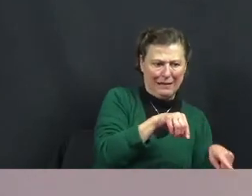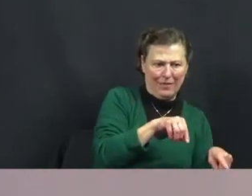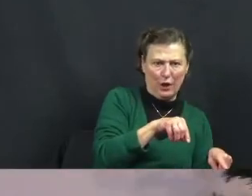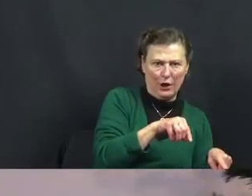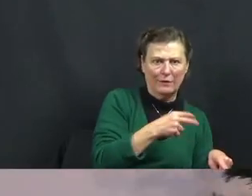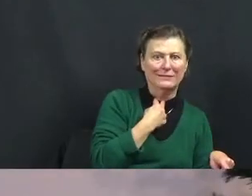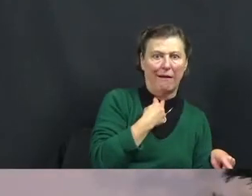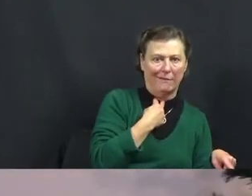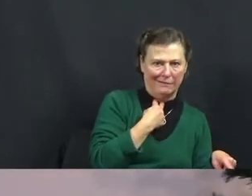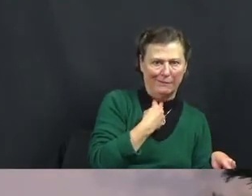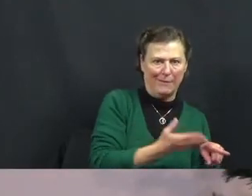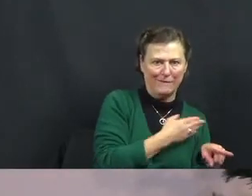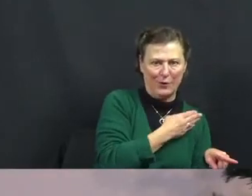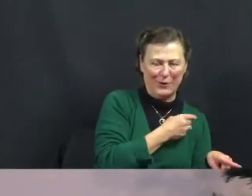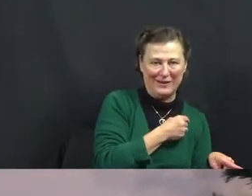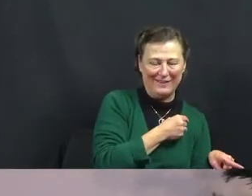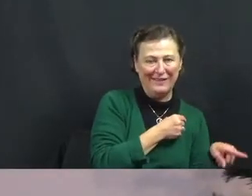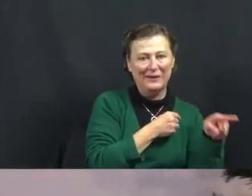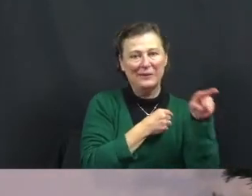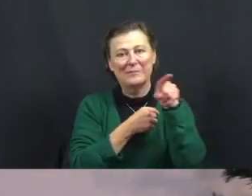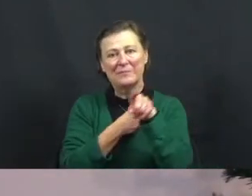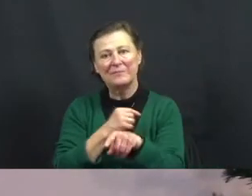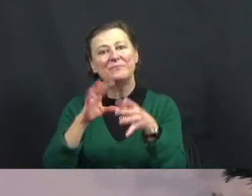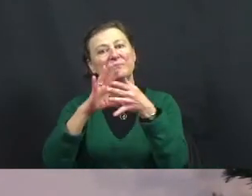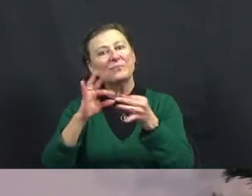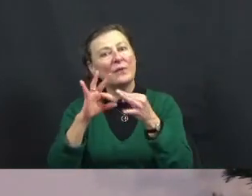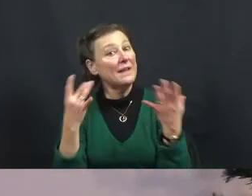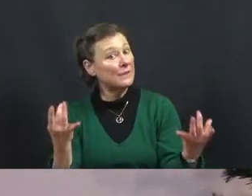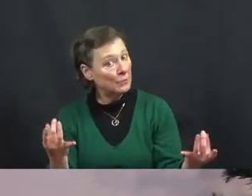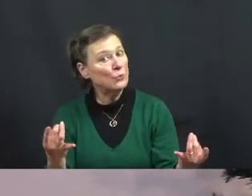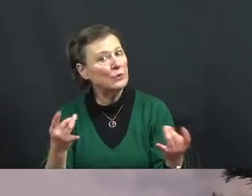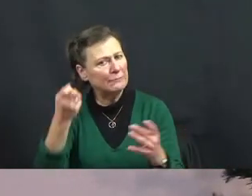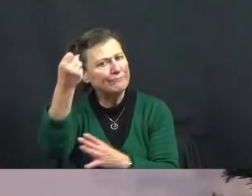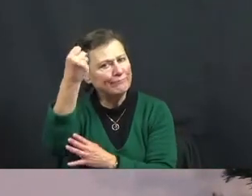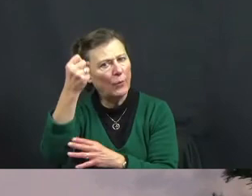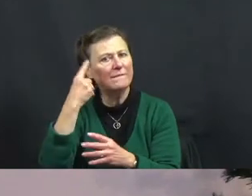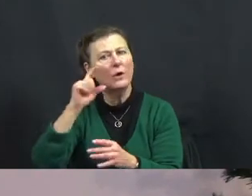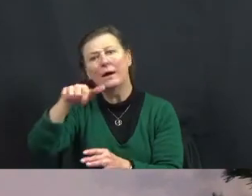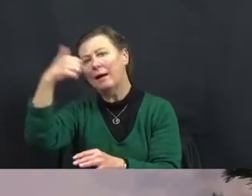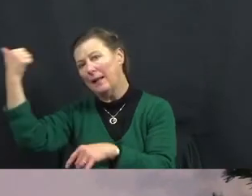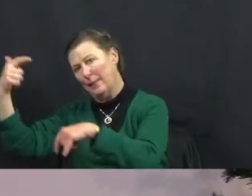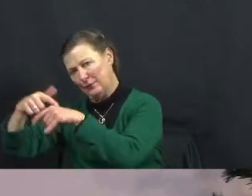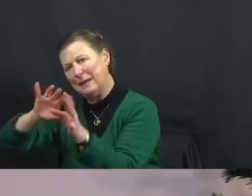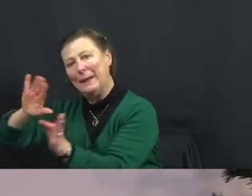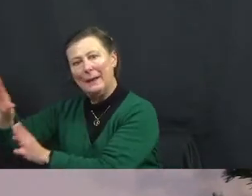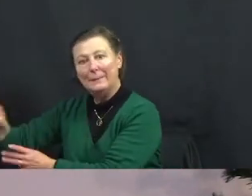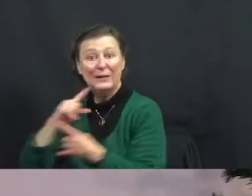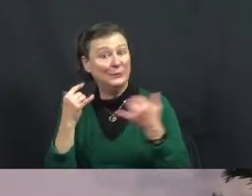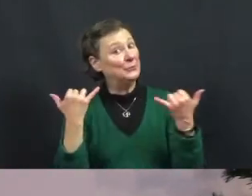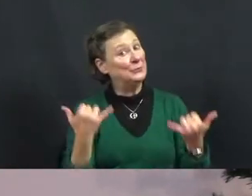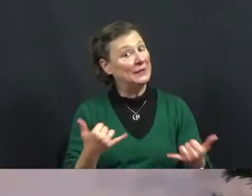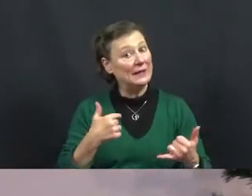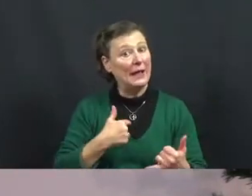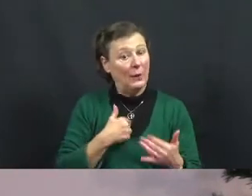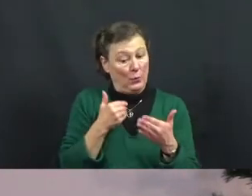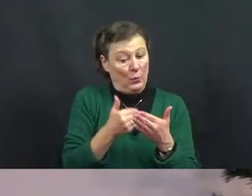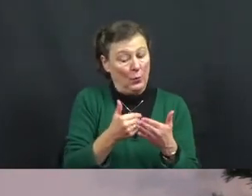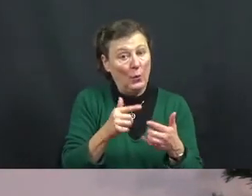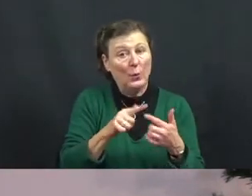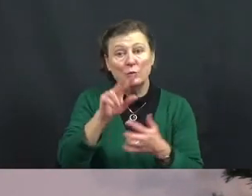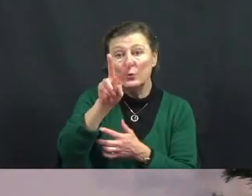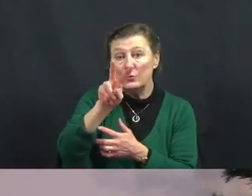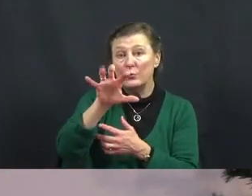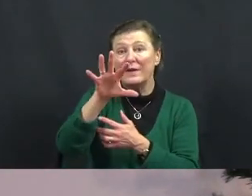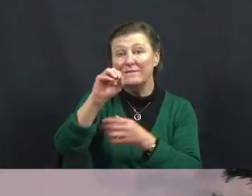stranded. The story of the Buddha is for another time, but today, as we near the